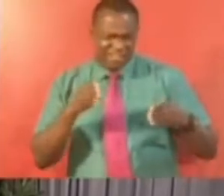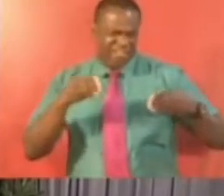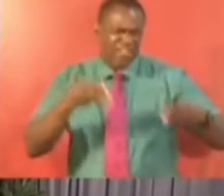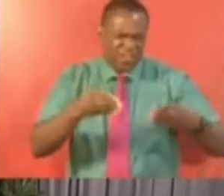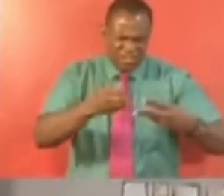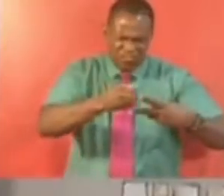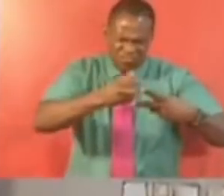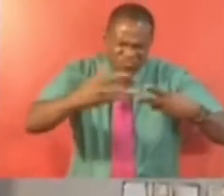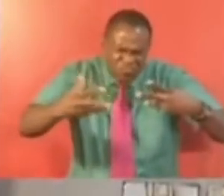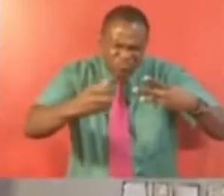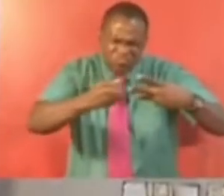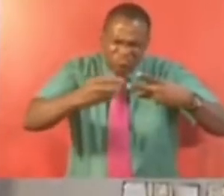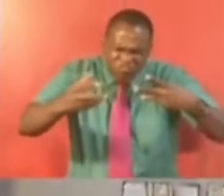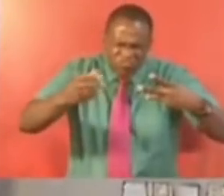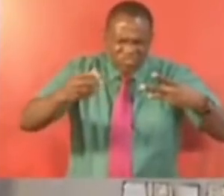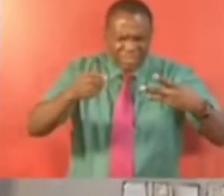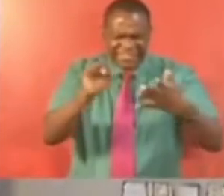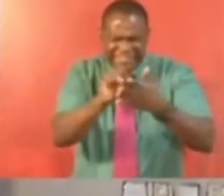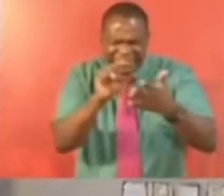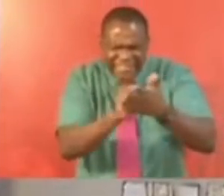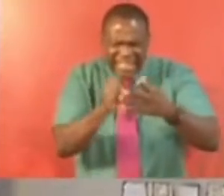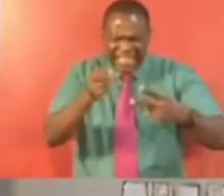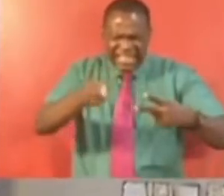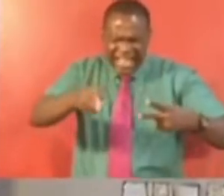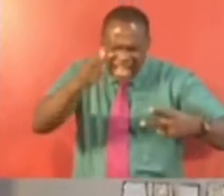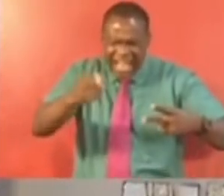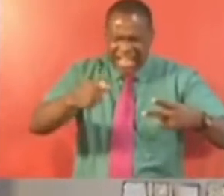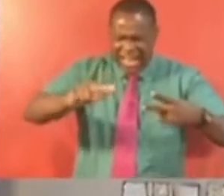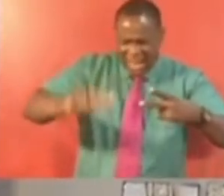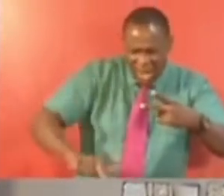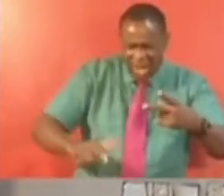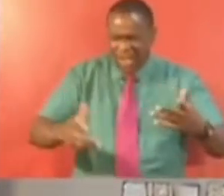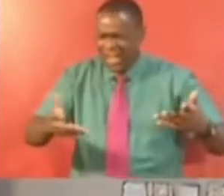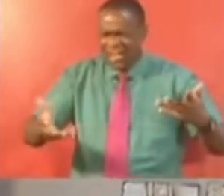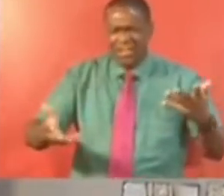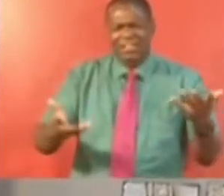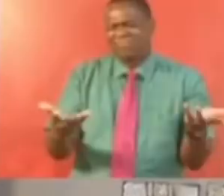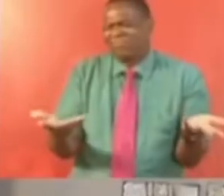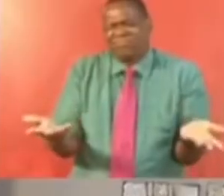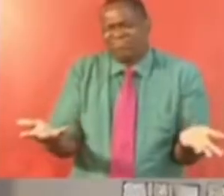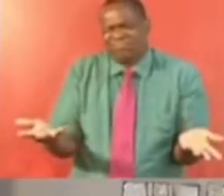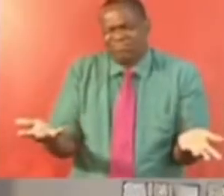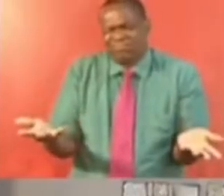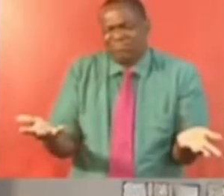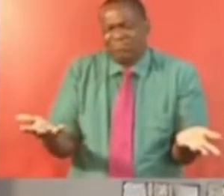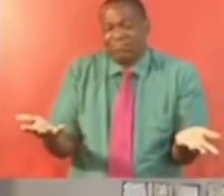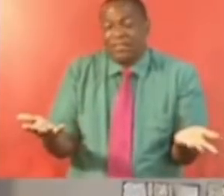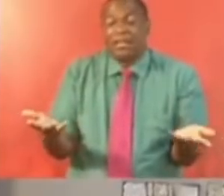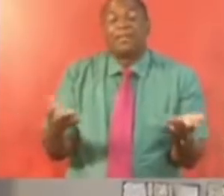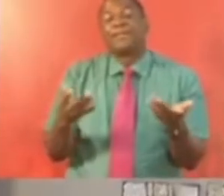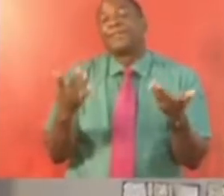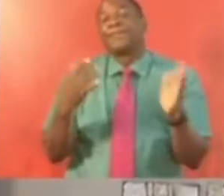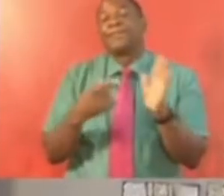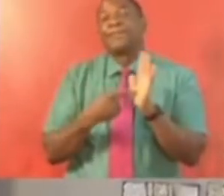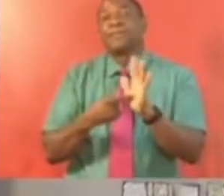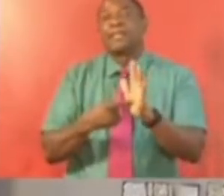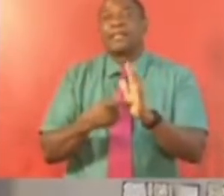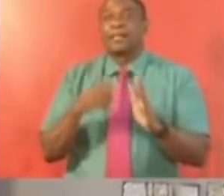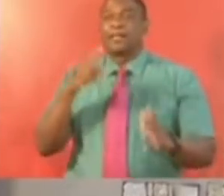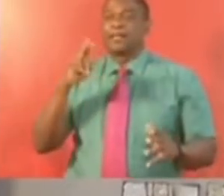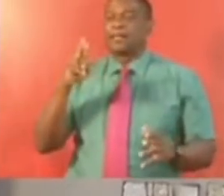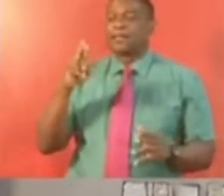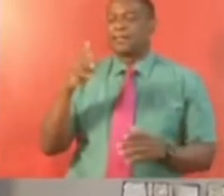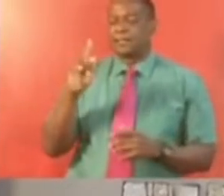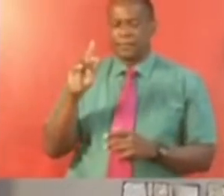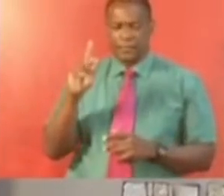of granularity. You can't say, well, look, you were in a state of say, let's say Kentucky, and you were in a small town,